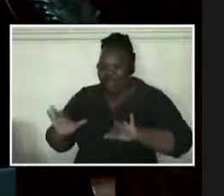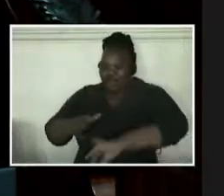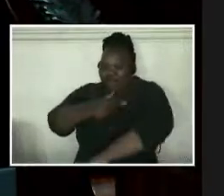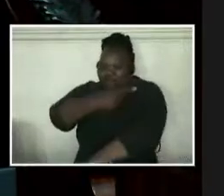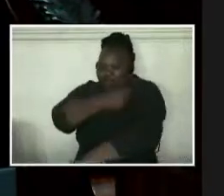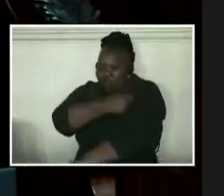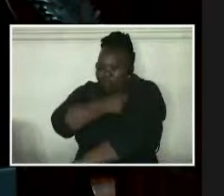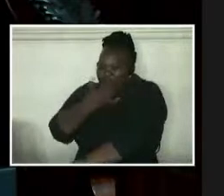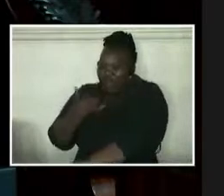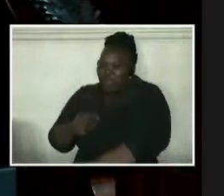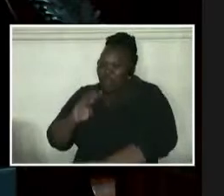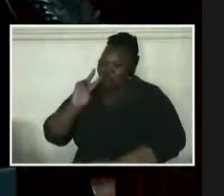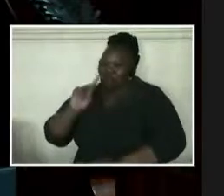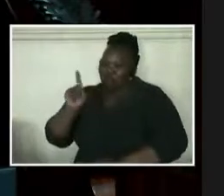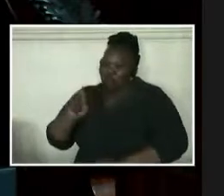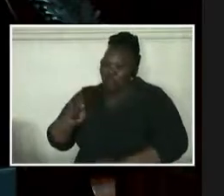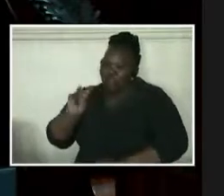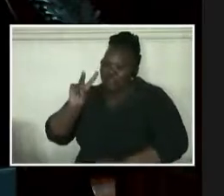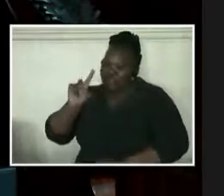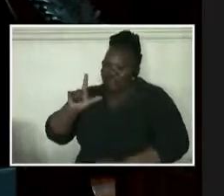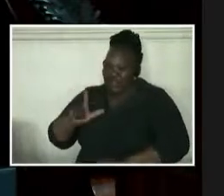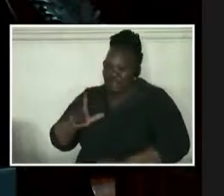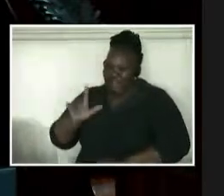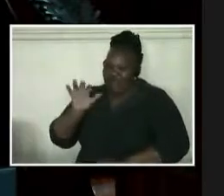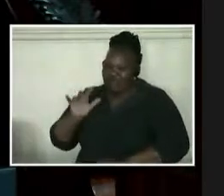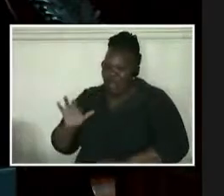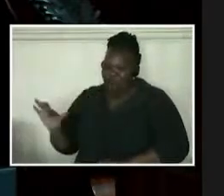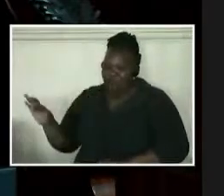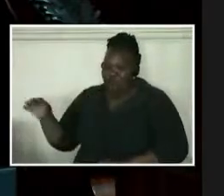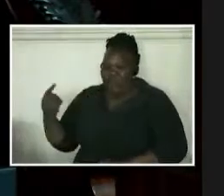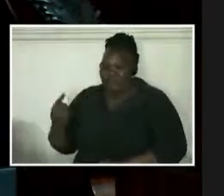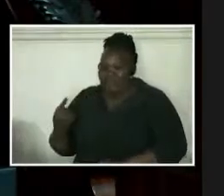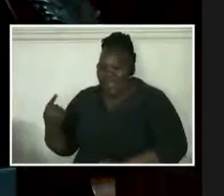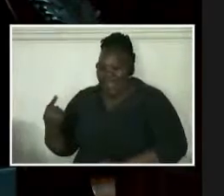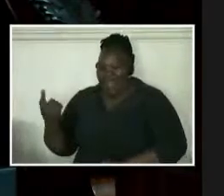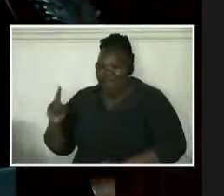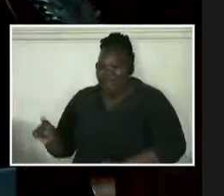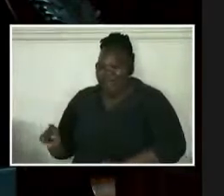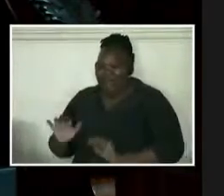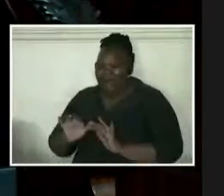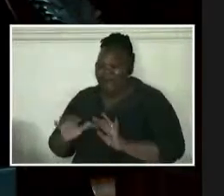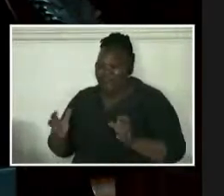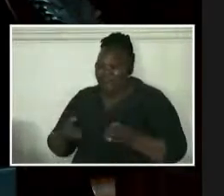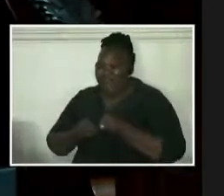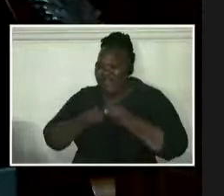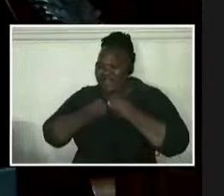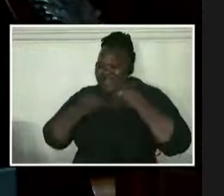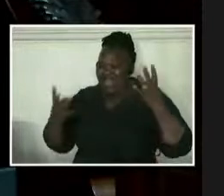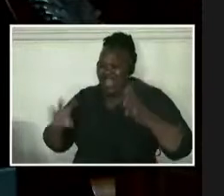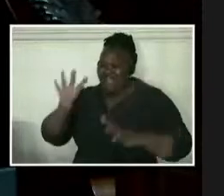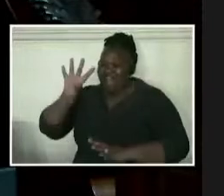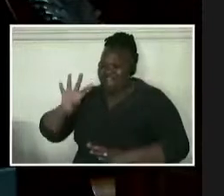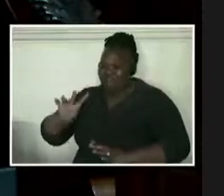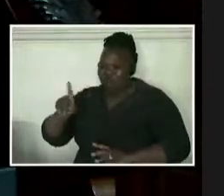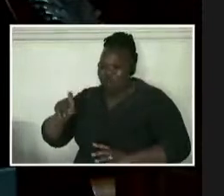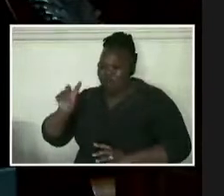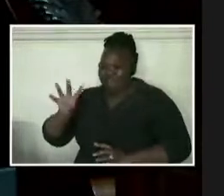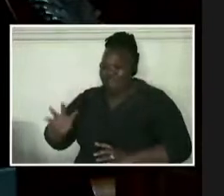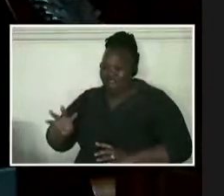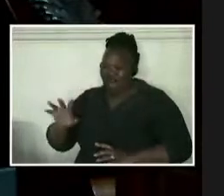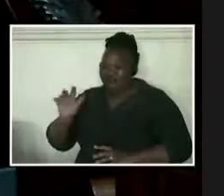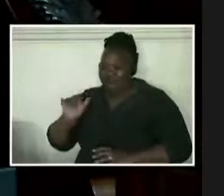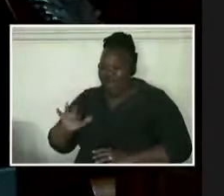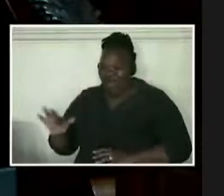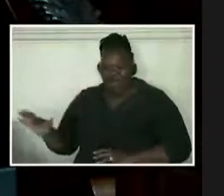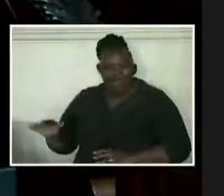so far about two point seven million opel singing the number and cool four point four million against the tall